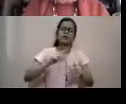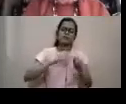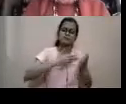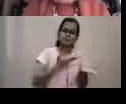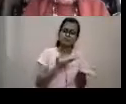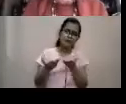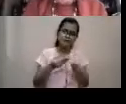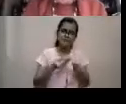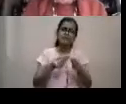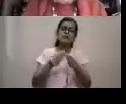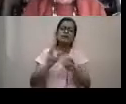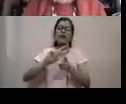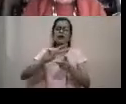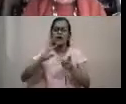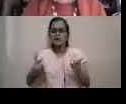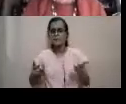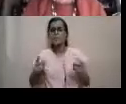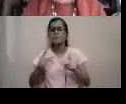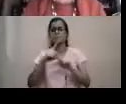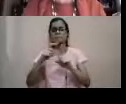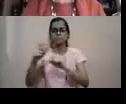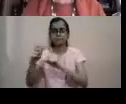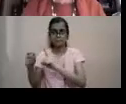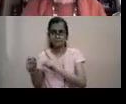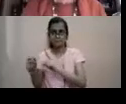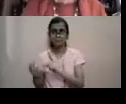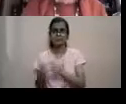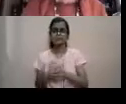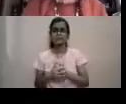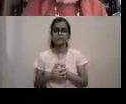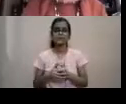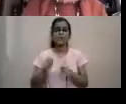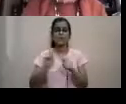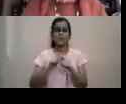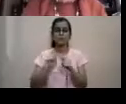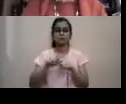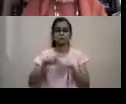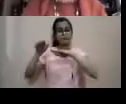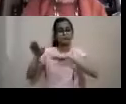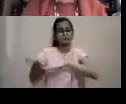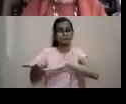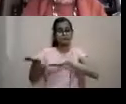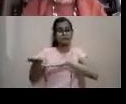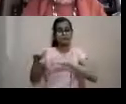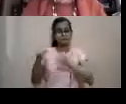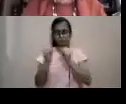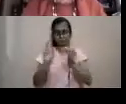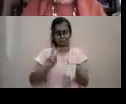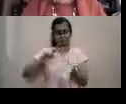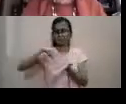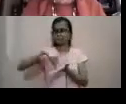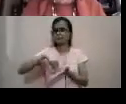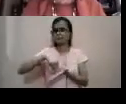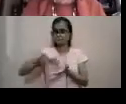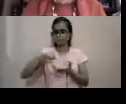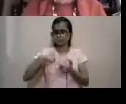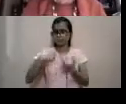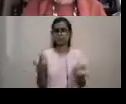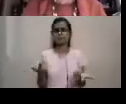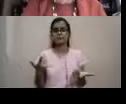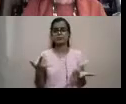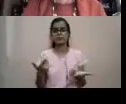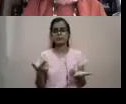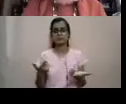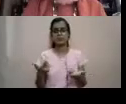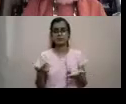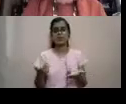at least here, pejoratively called welfare dependency, counts as a primary advantage of